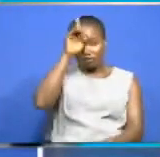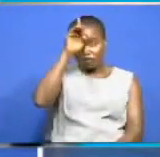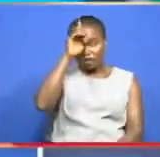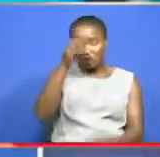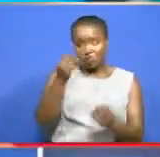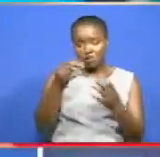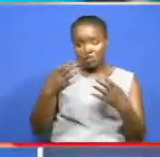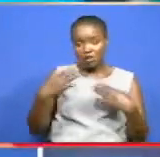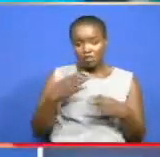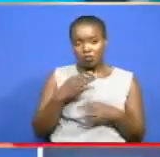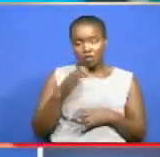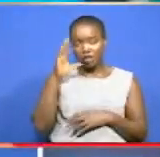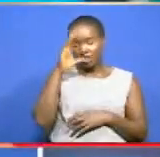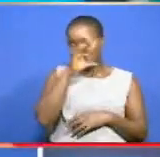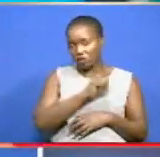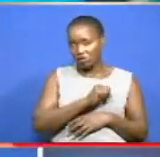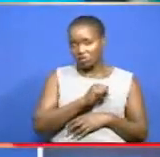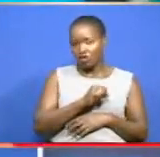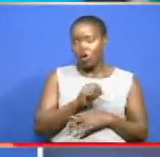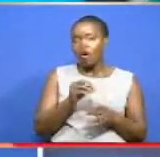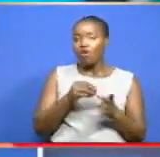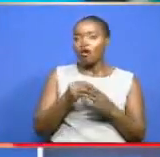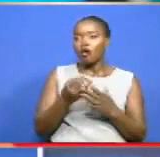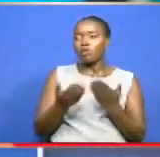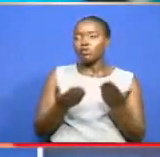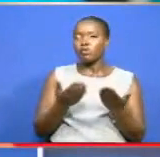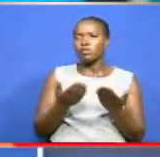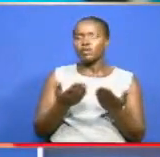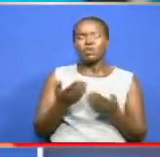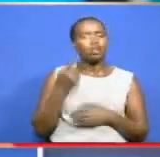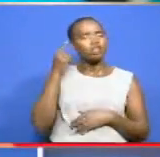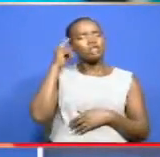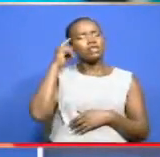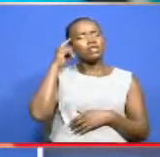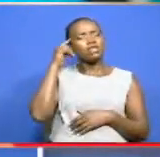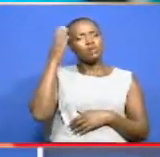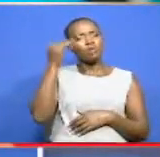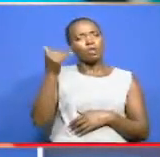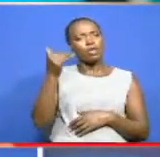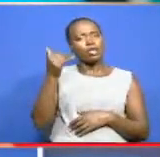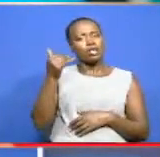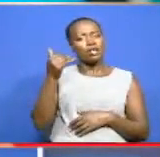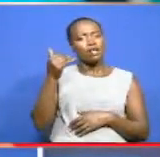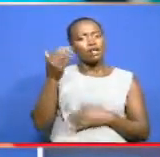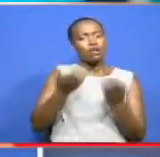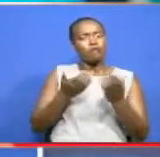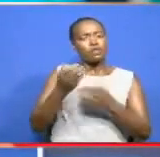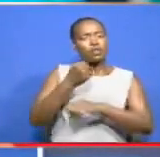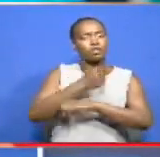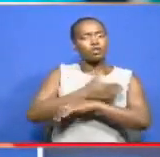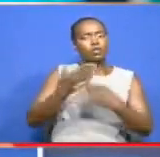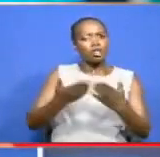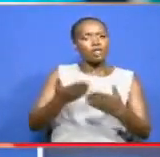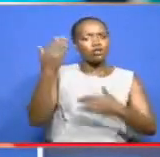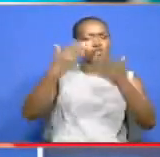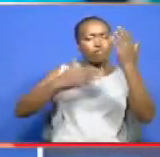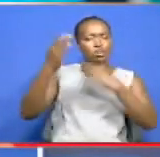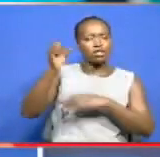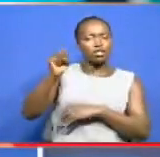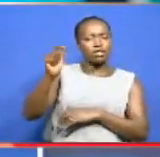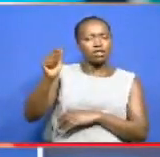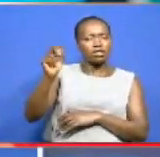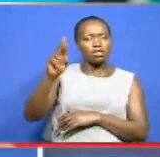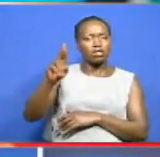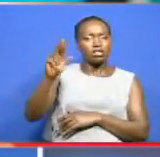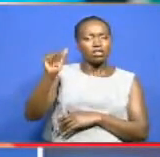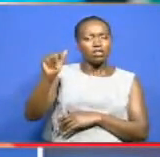have overlooked. And maybe a viewer out there is wondering, why is Strathmore Business School even here at all? Perhaps,